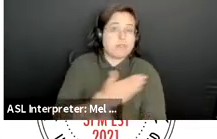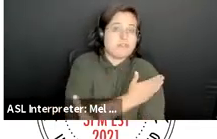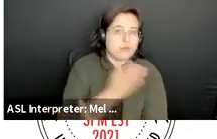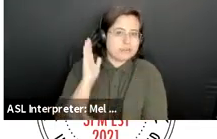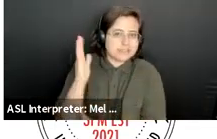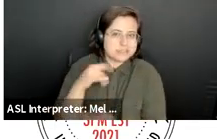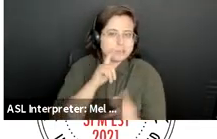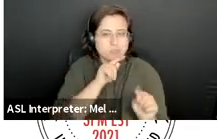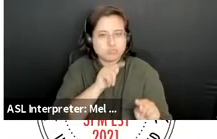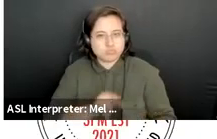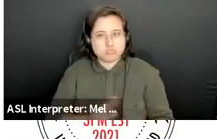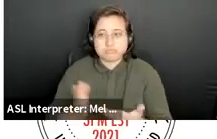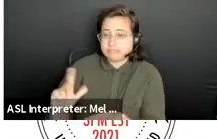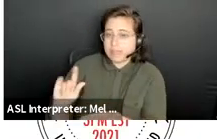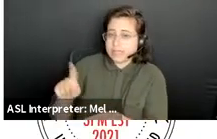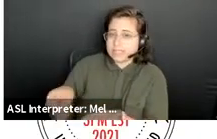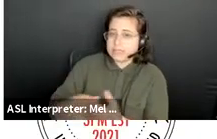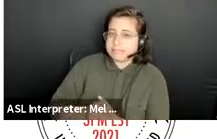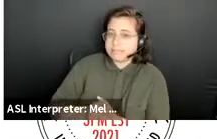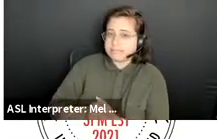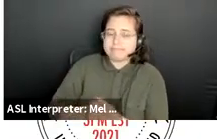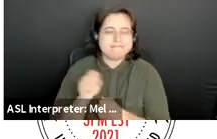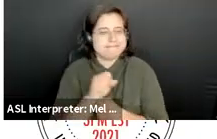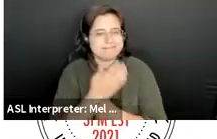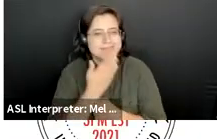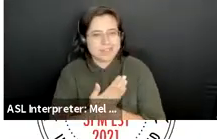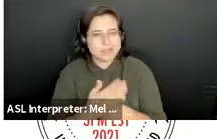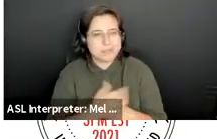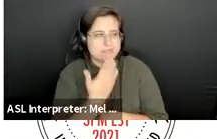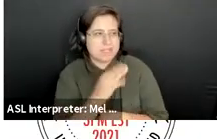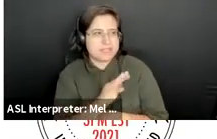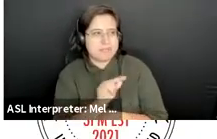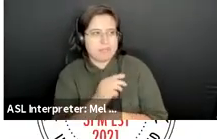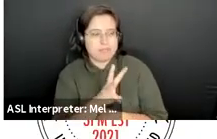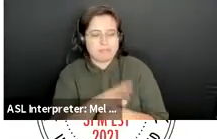Liz? Yeah, thank you. Thank you, Matthew.